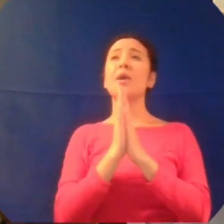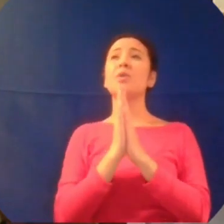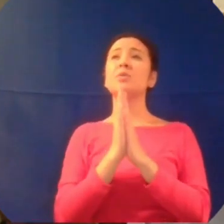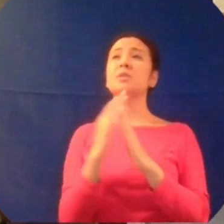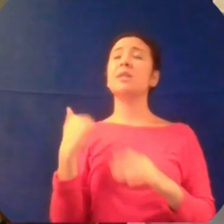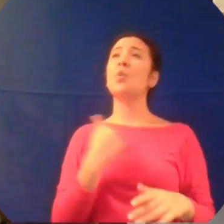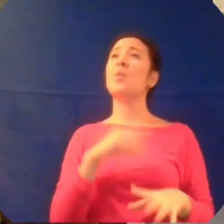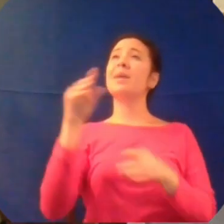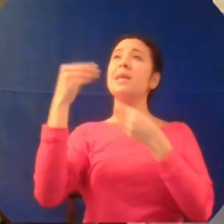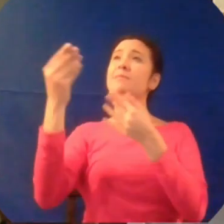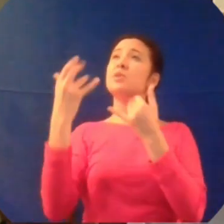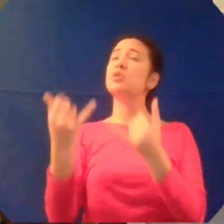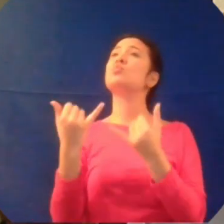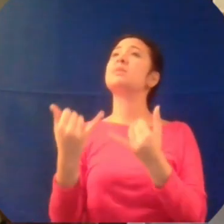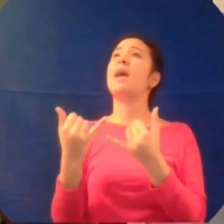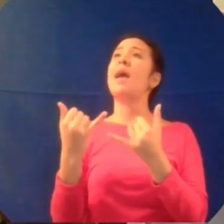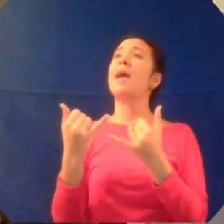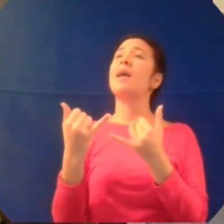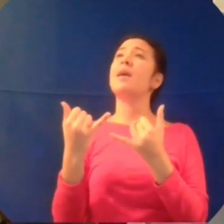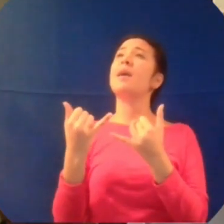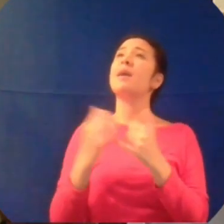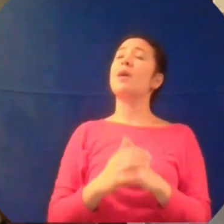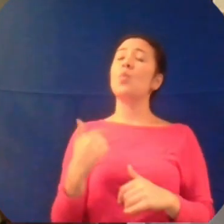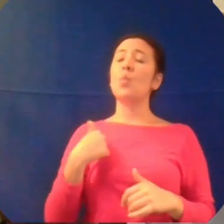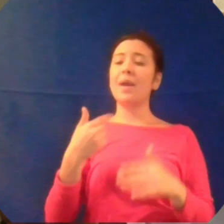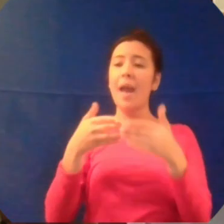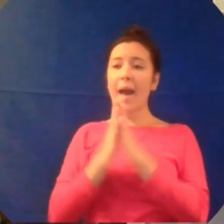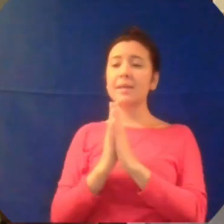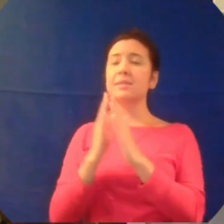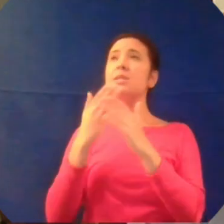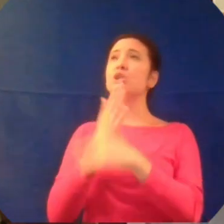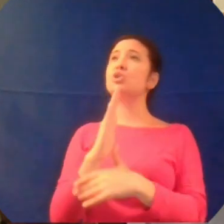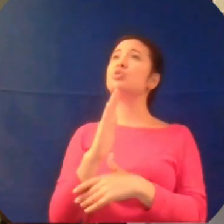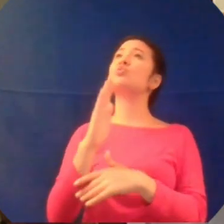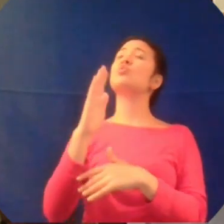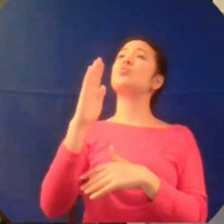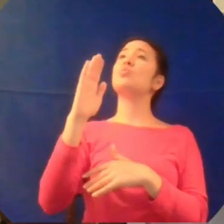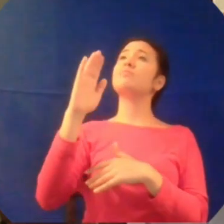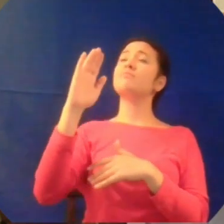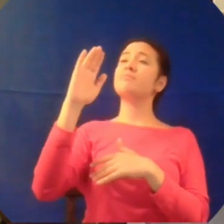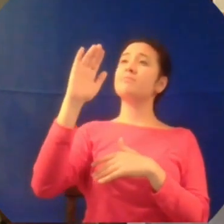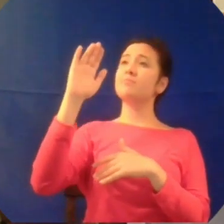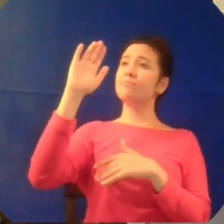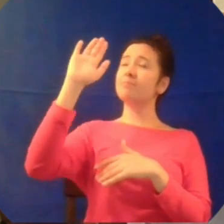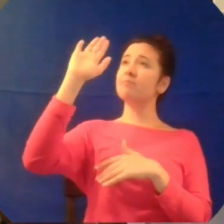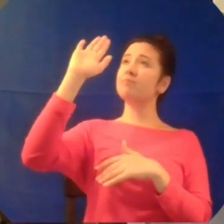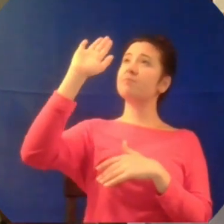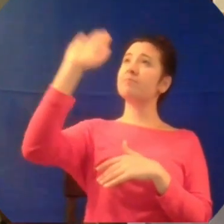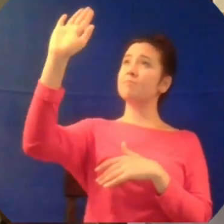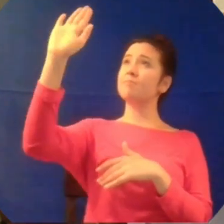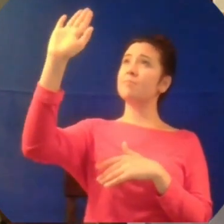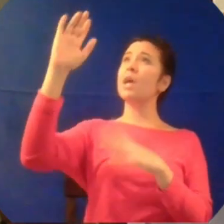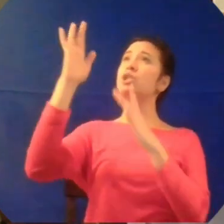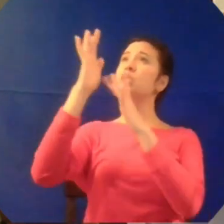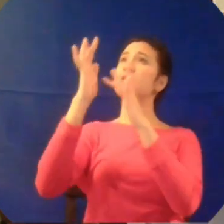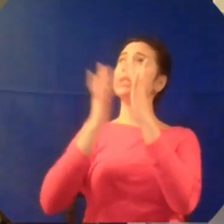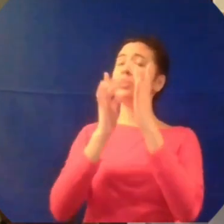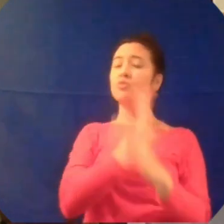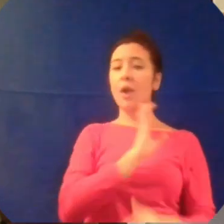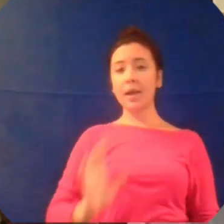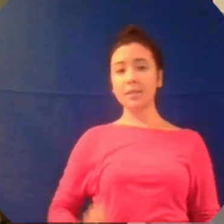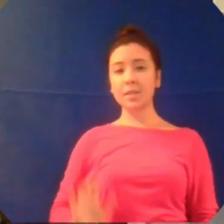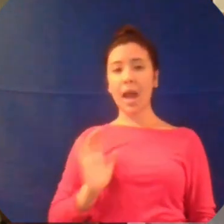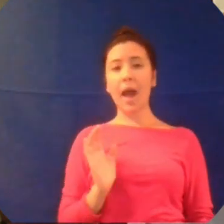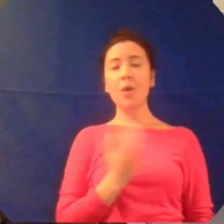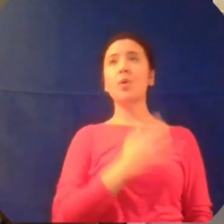today, and grant them according to your will. We ask this through the one whose arrival draws near, Jesus Christ,